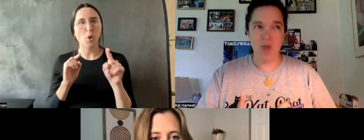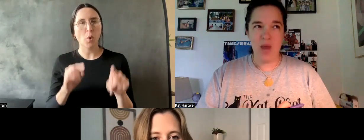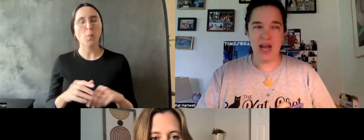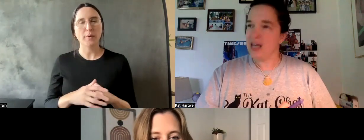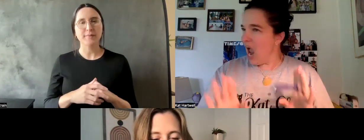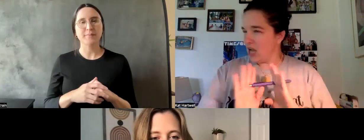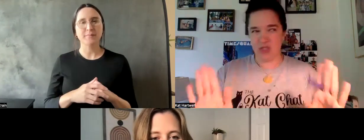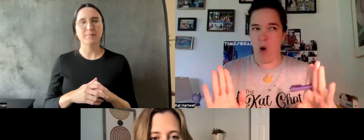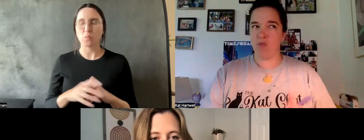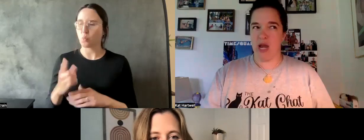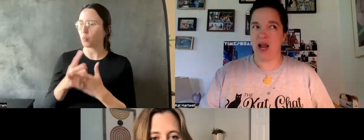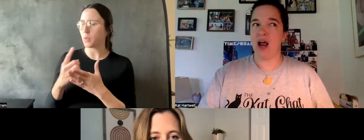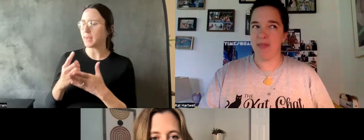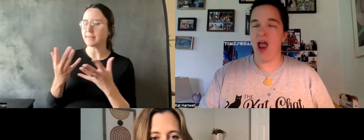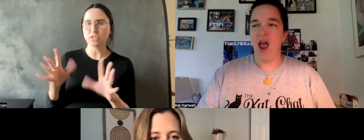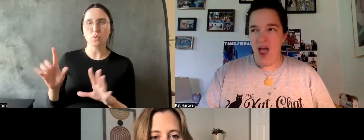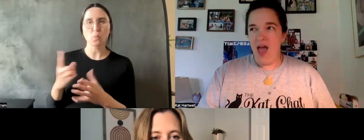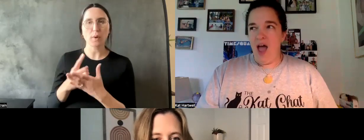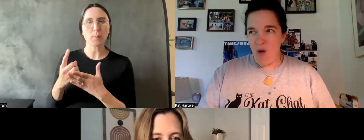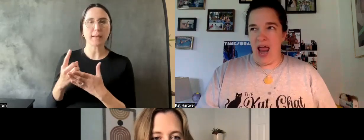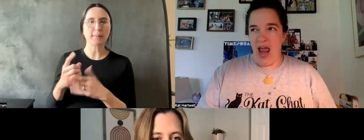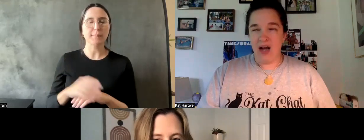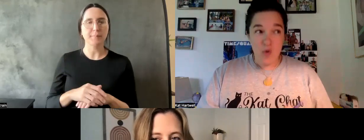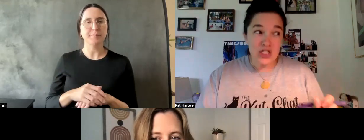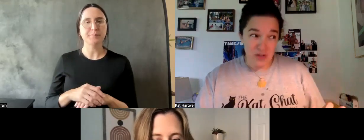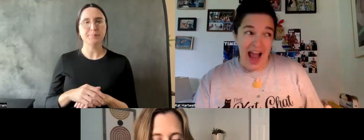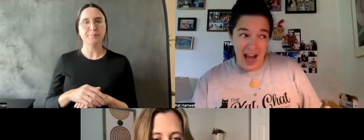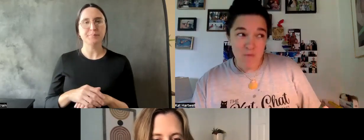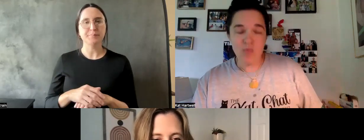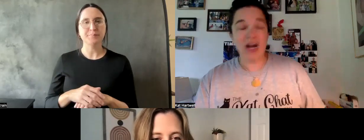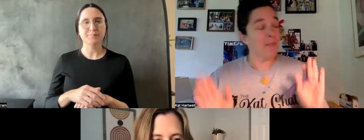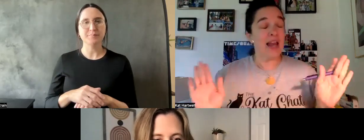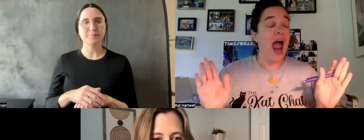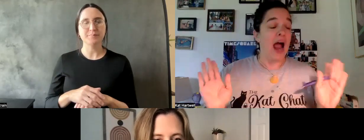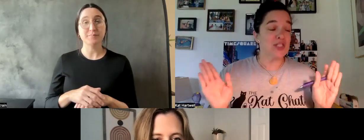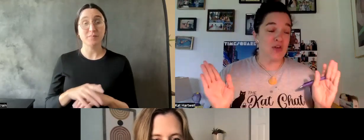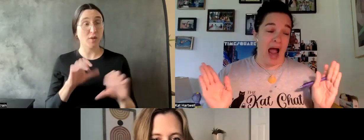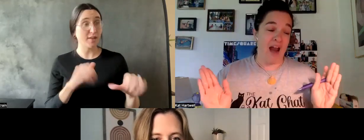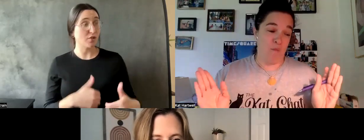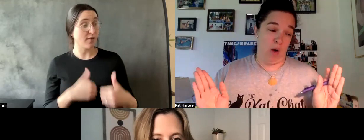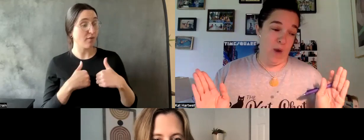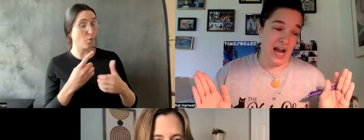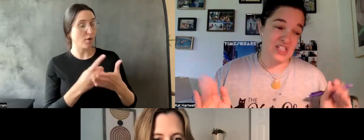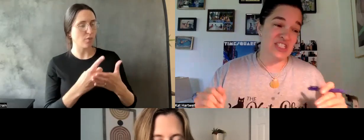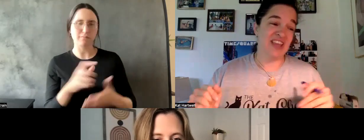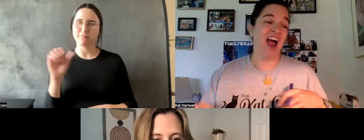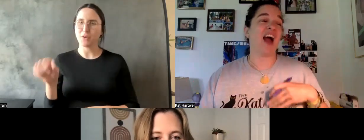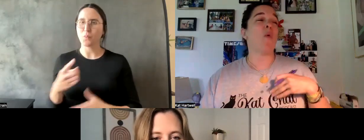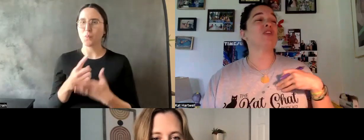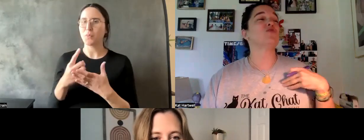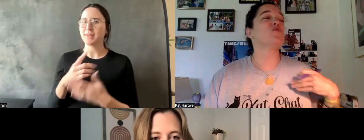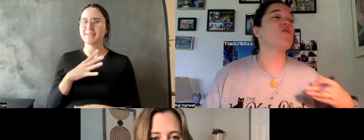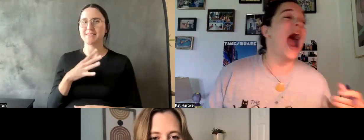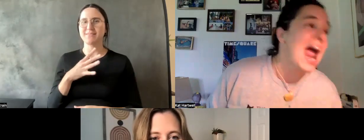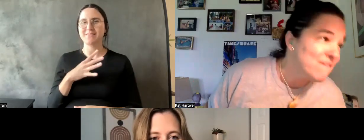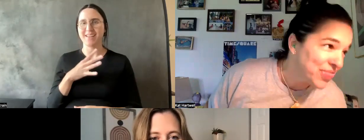just 1 week. Yeah, just 1 week. I'm like, okay, you could survive 1 week. I'm like, yeah, I could survive 1 week. It's just that I